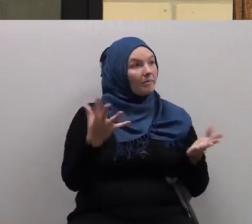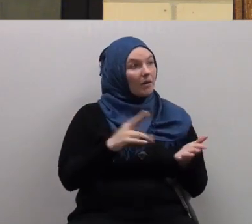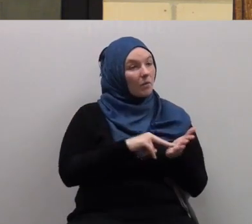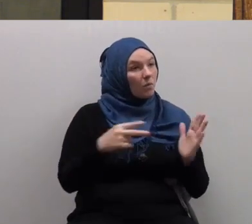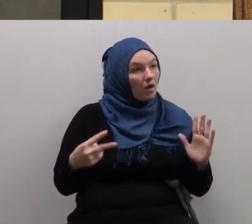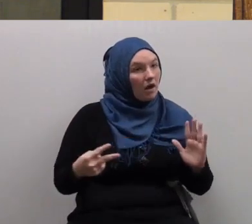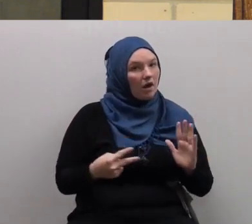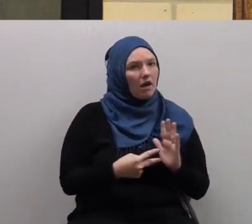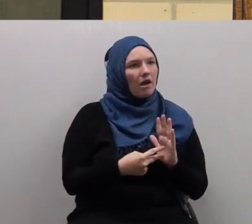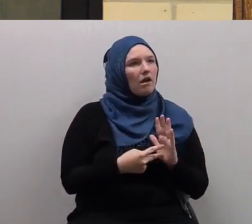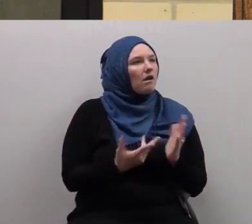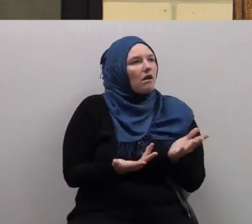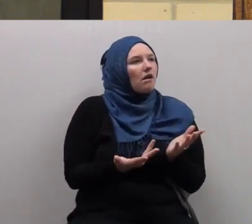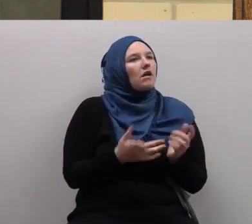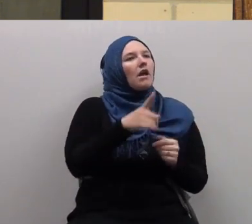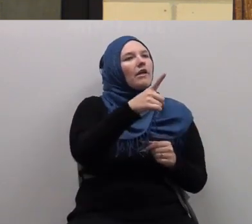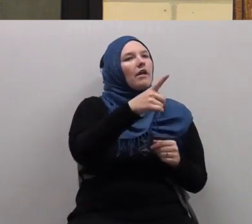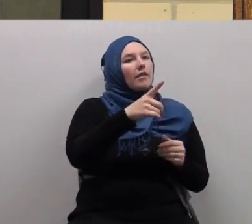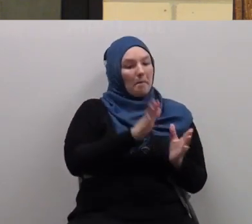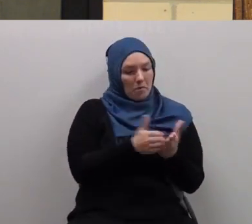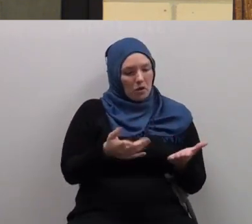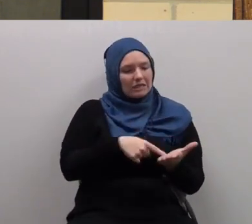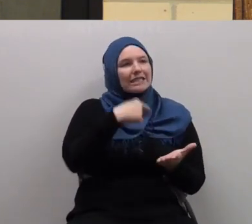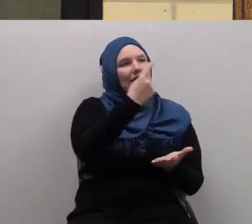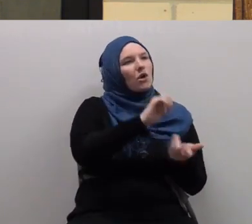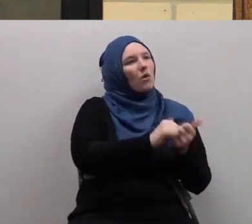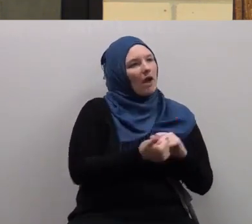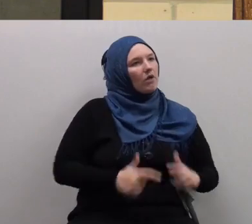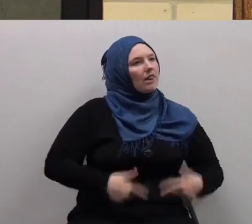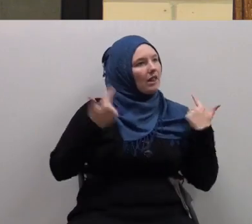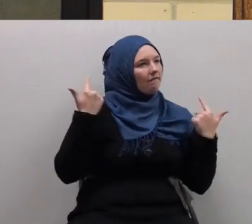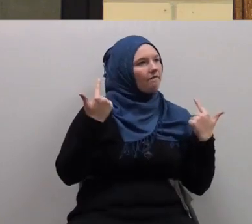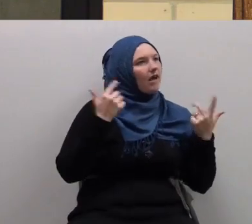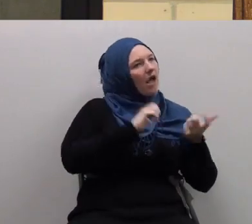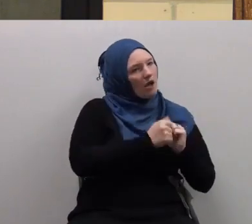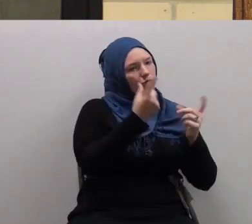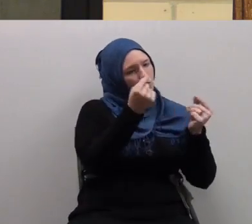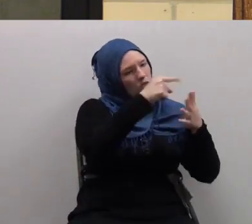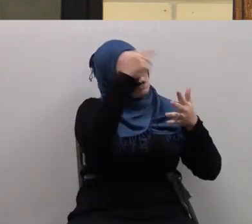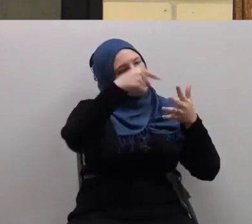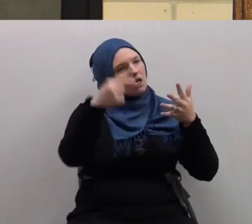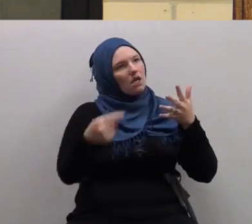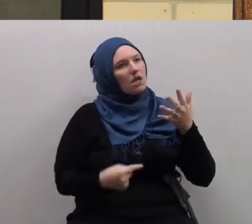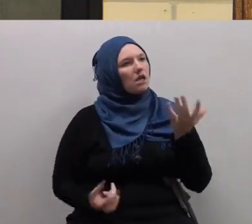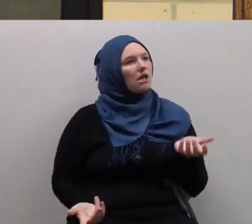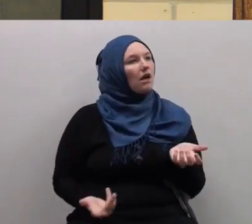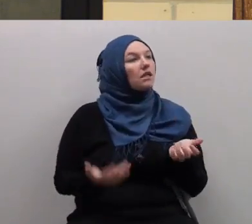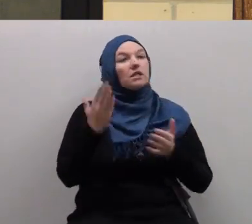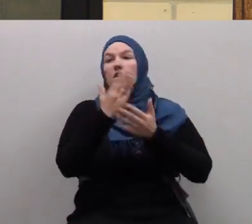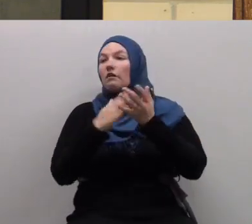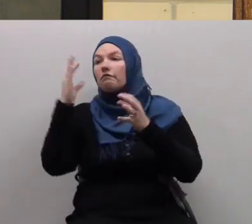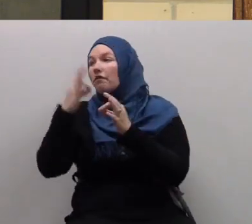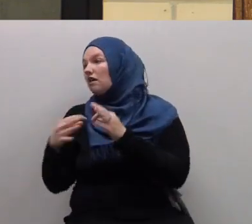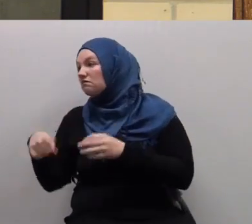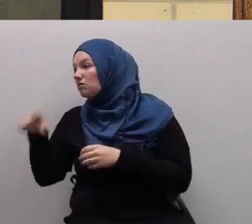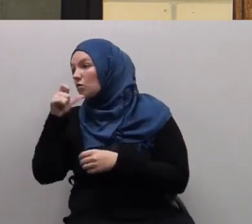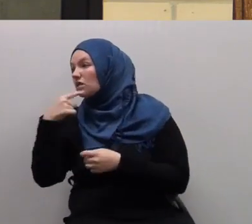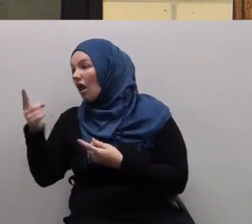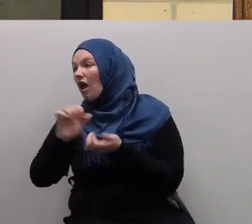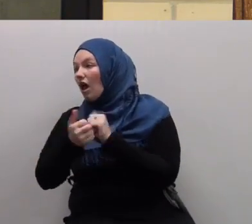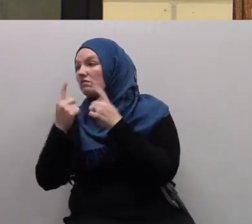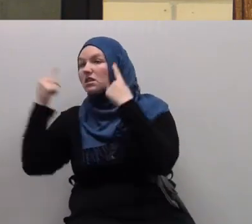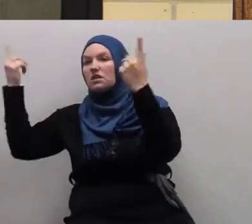Thank you. So, a faith that doesn't tell you how to lead your life